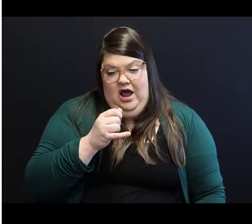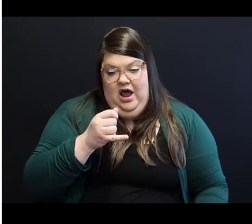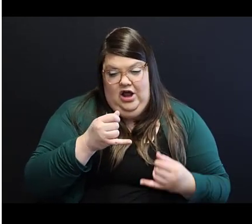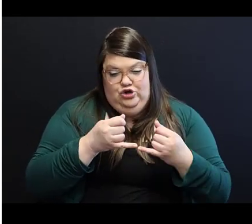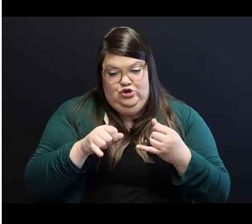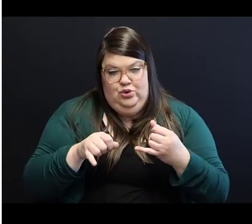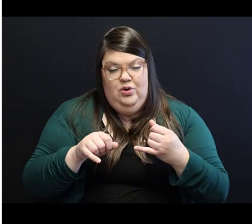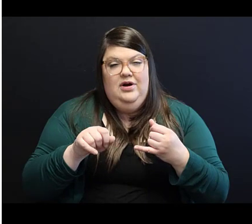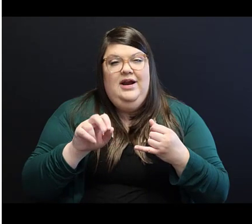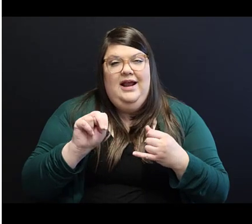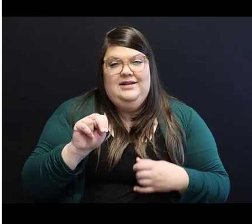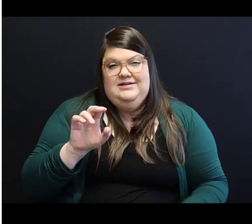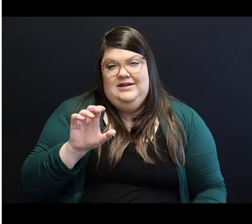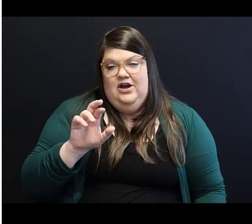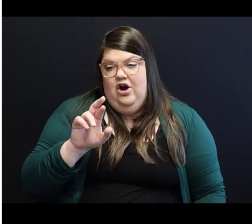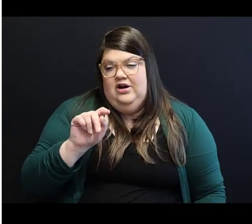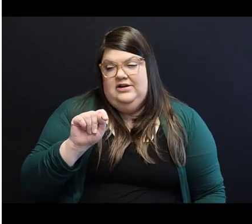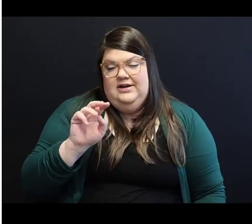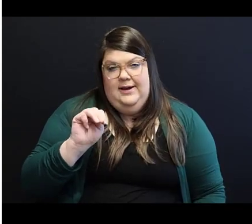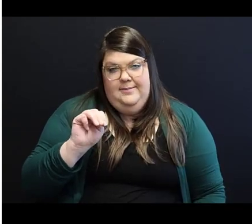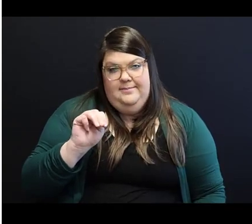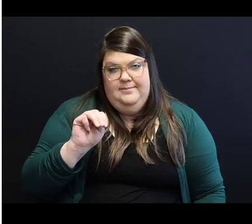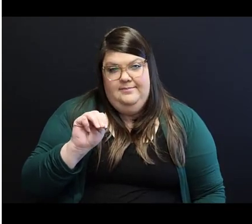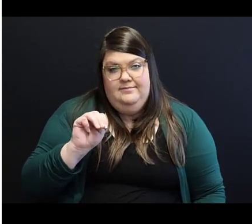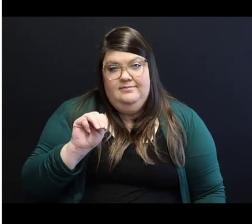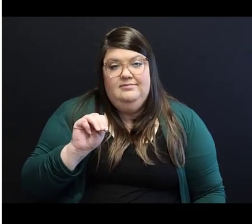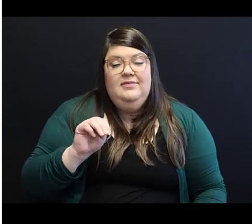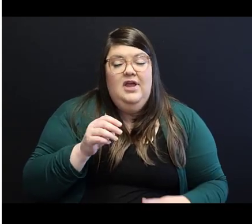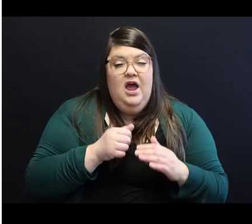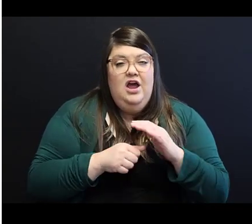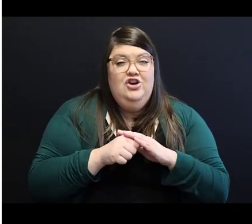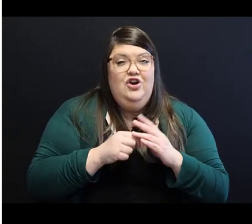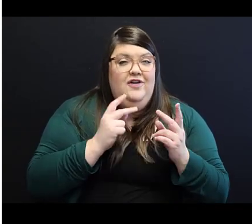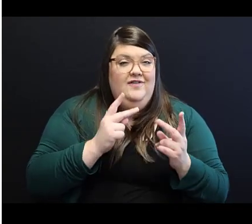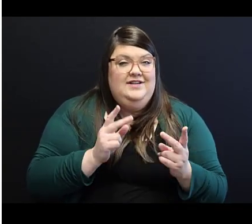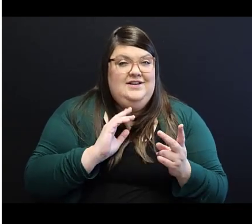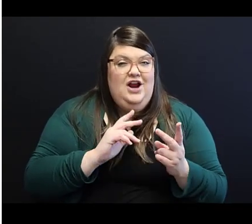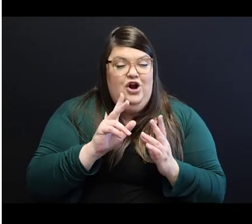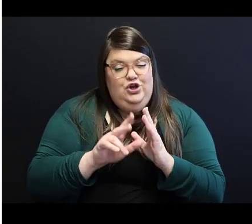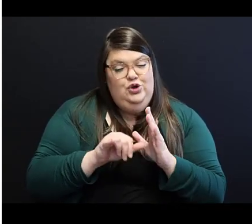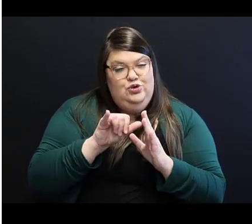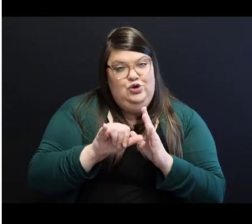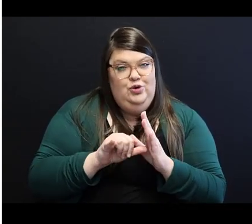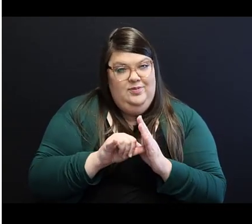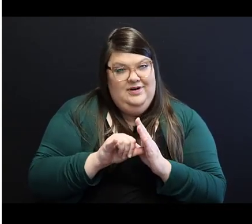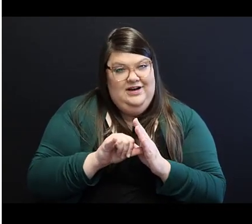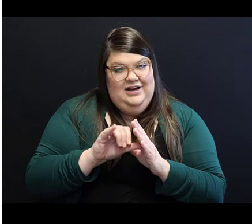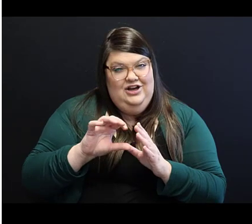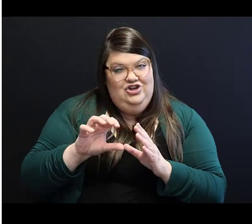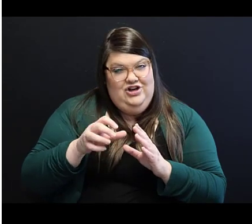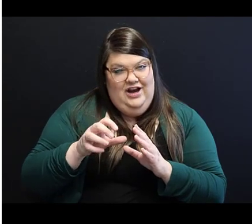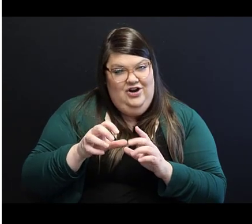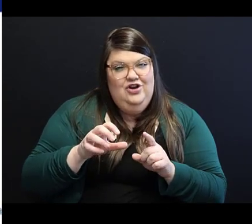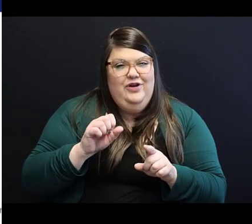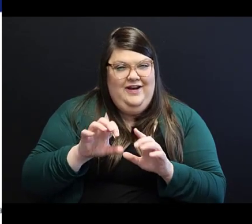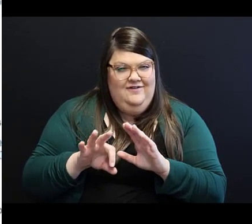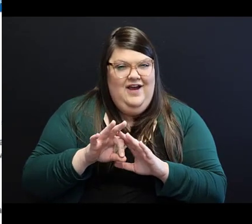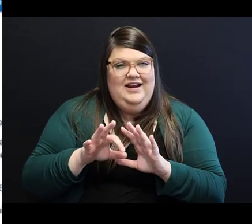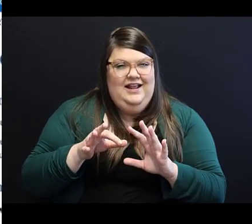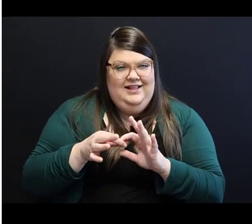RSA_NCRTM. Under Visit Our YouTube channel, you can find a link to NCRTM's YouTube